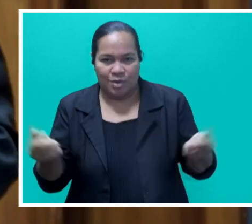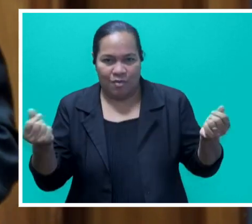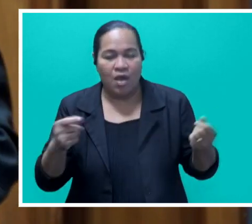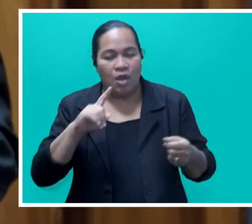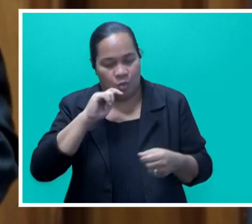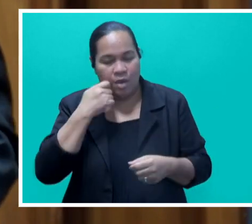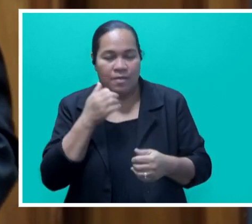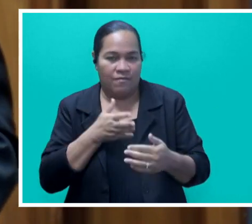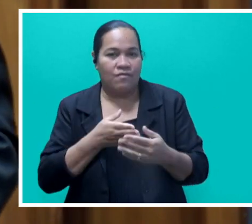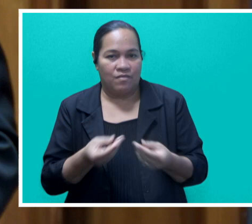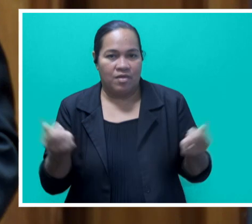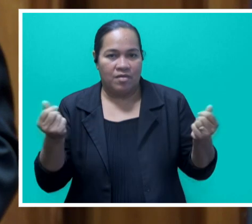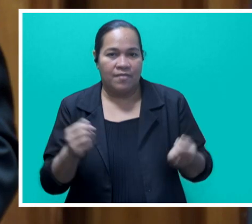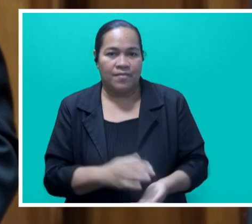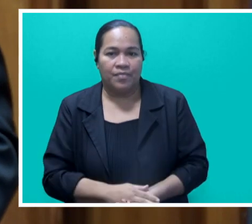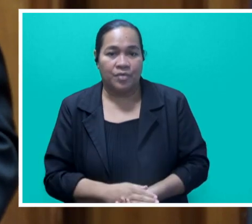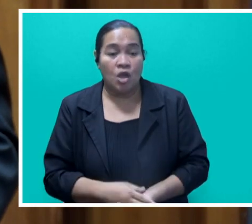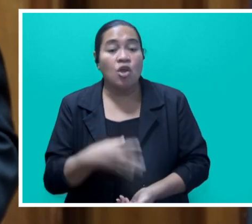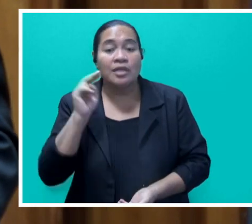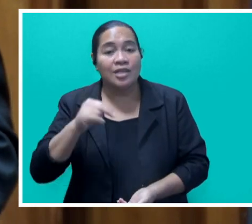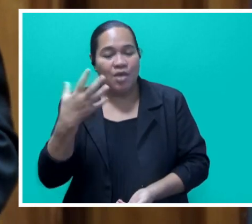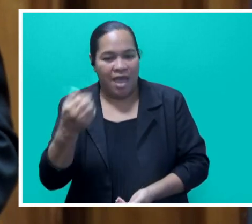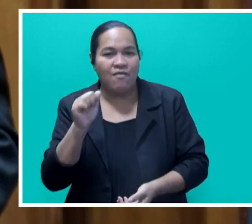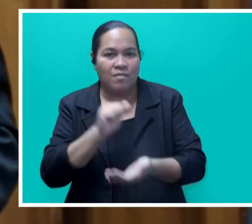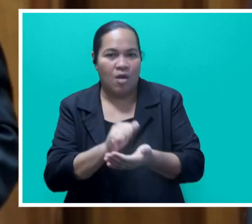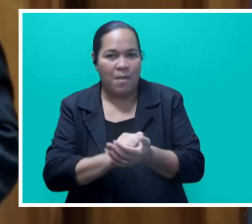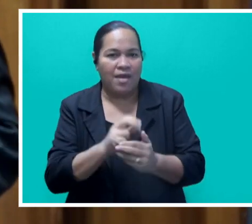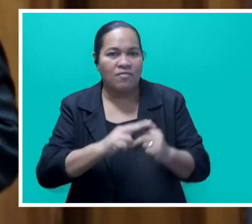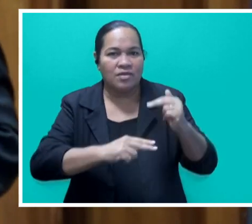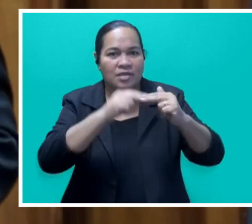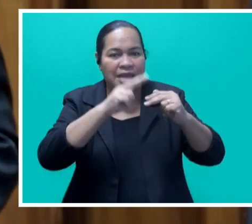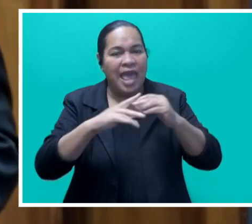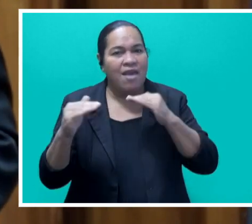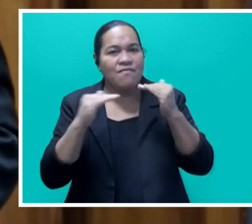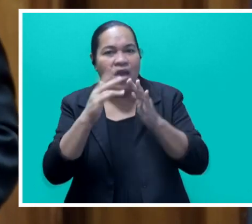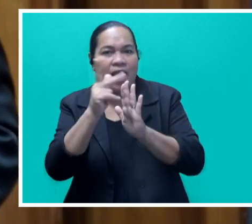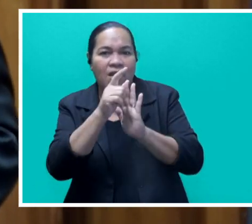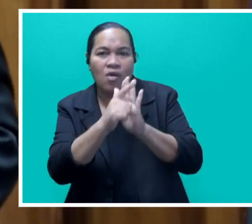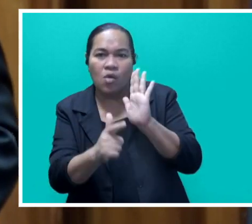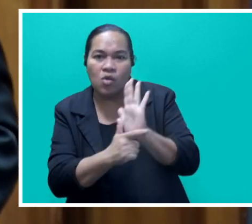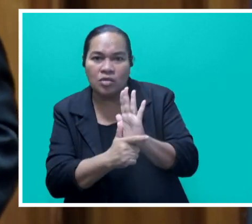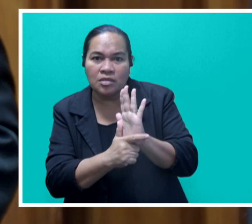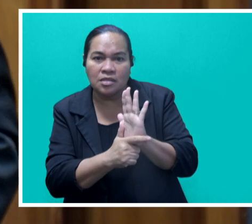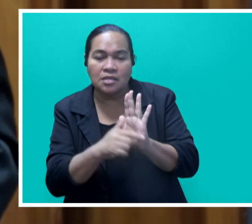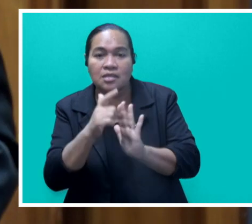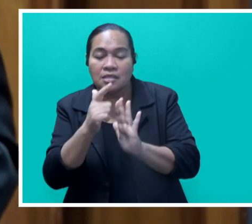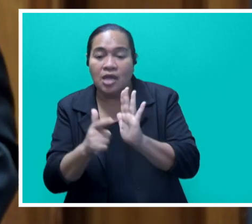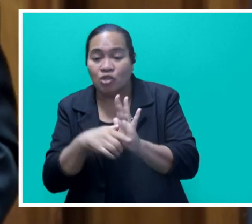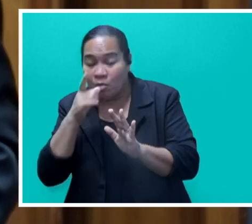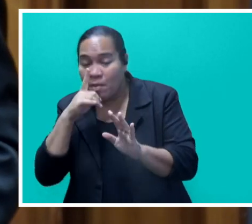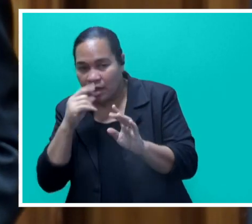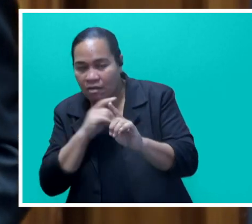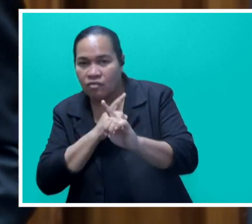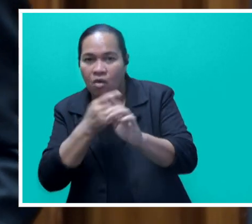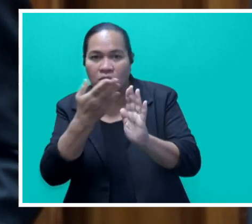will be. Having the right infrastructure and fair and transparent legislation and policies, that is when we